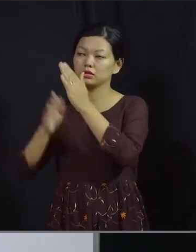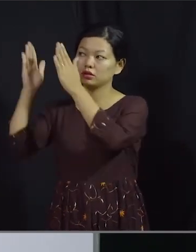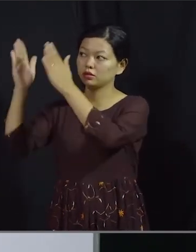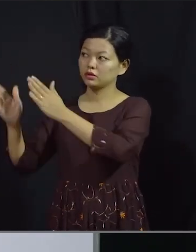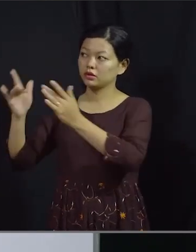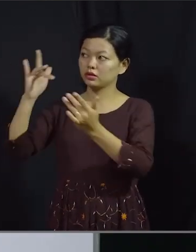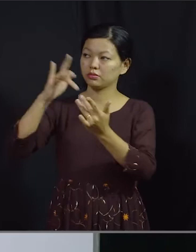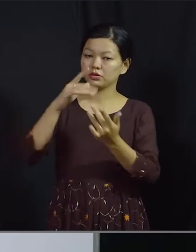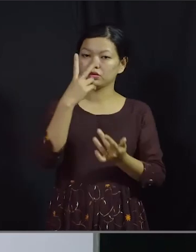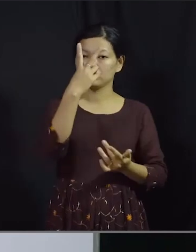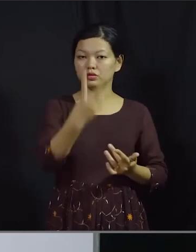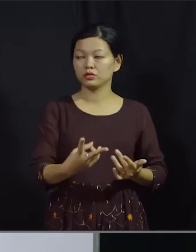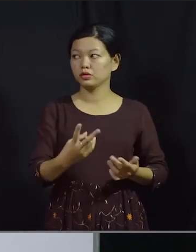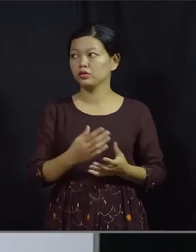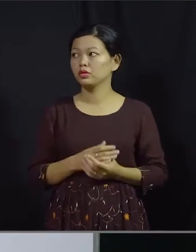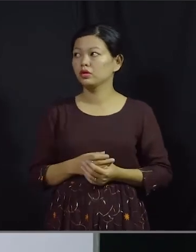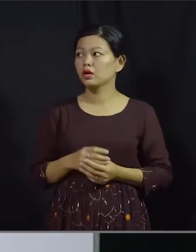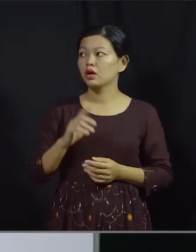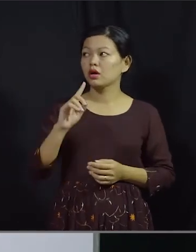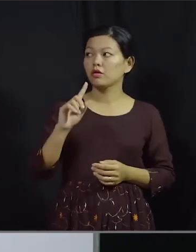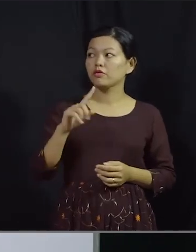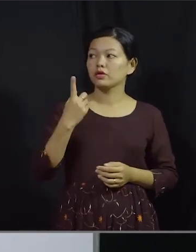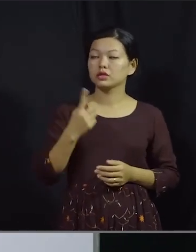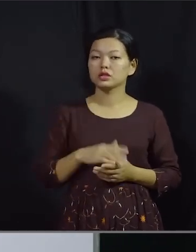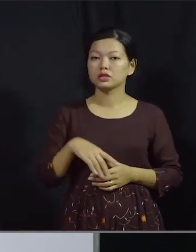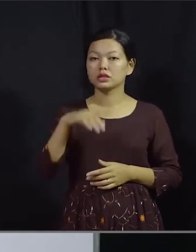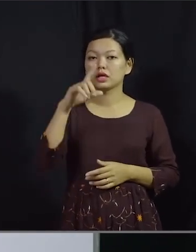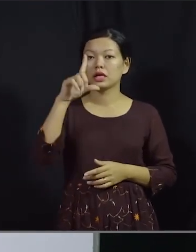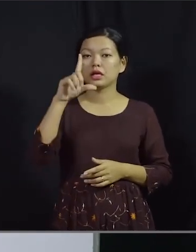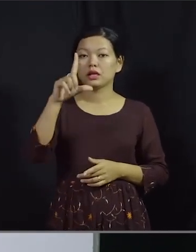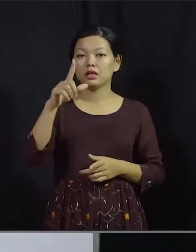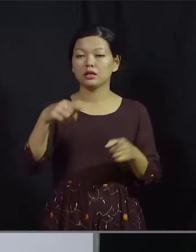So here, first